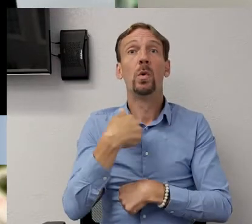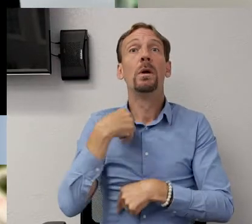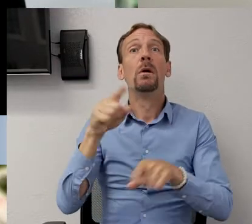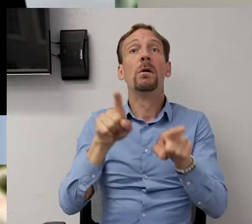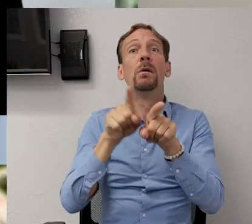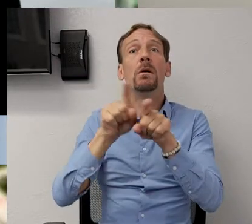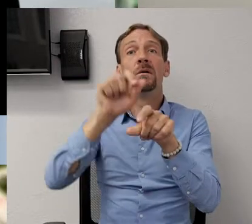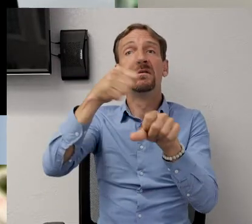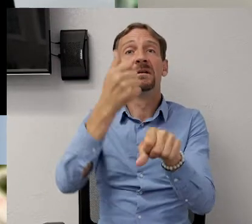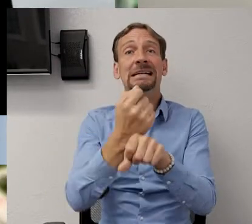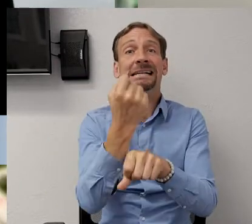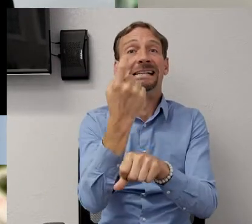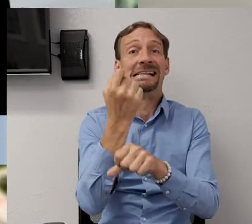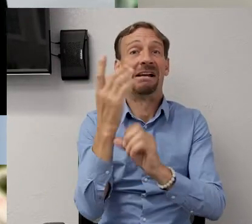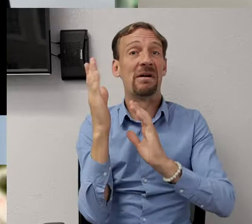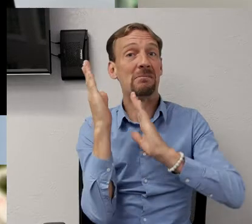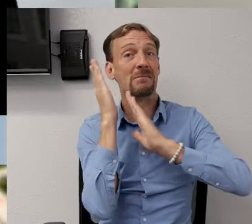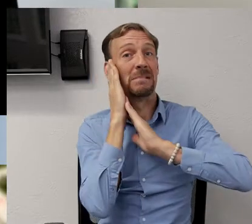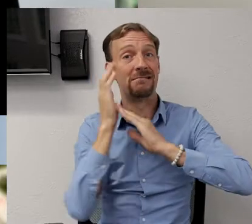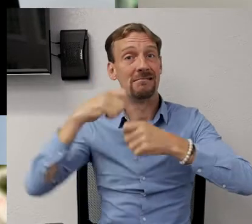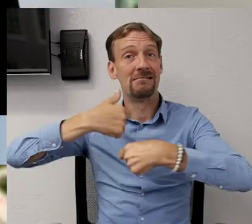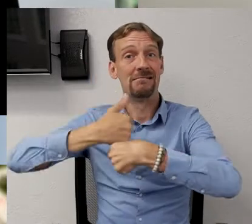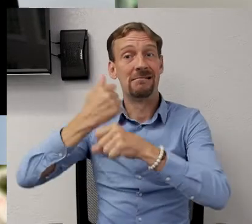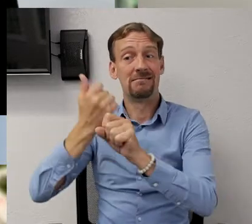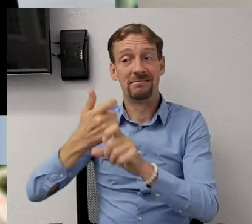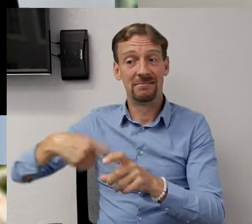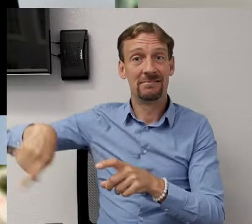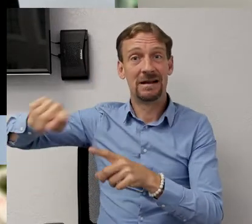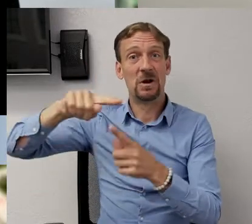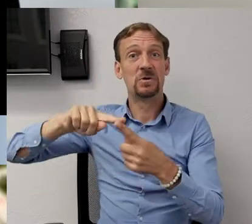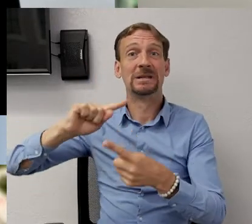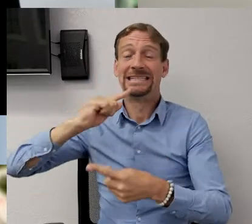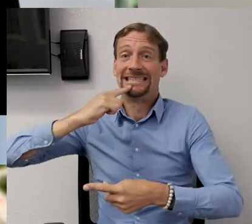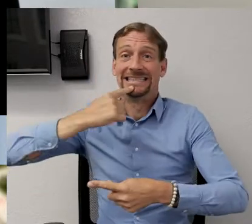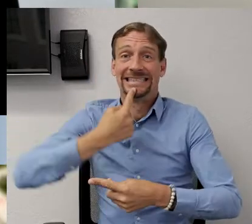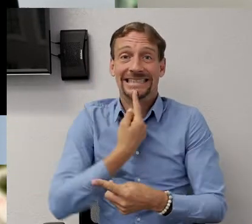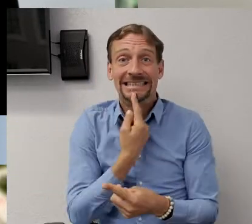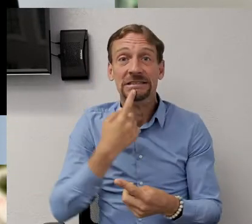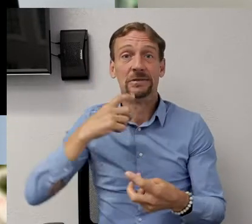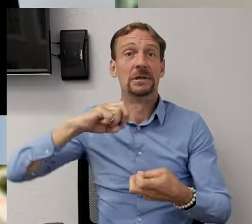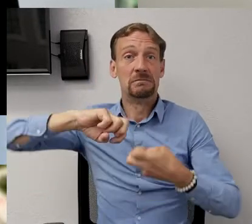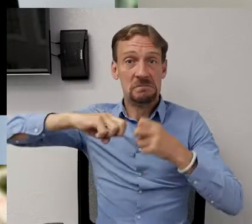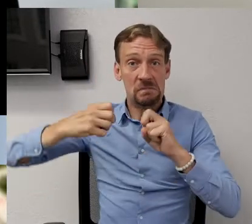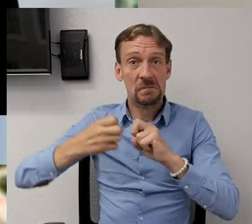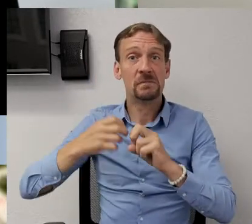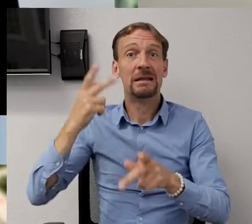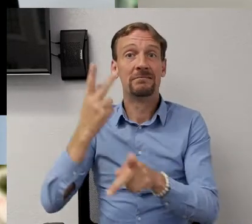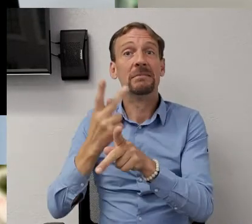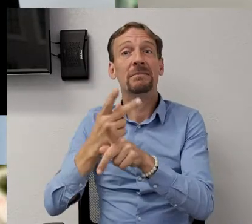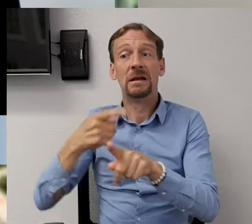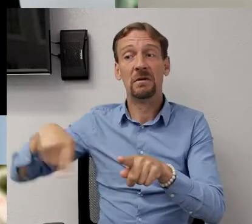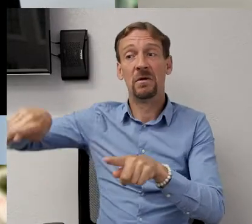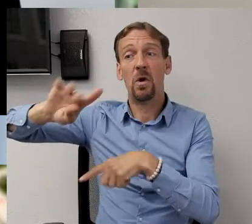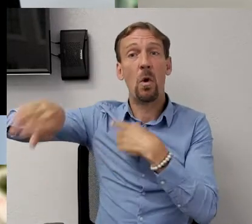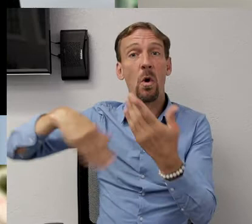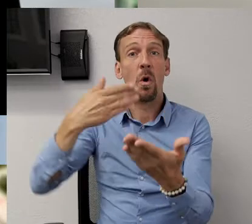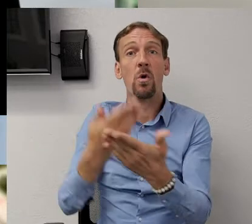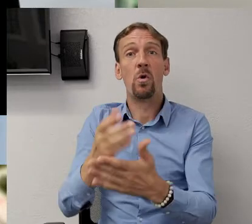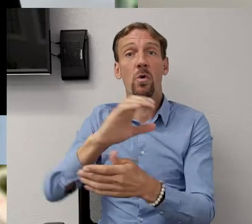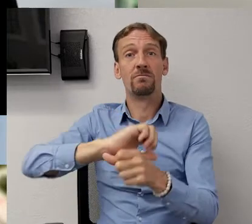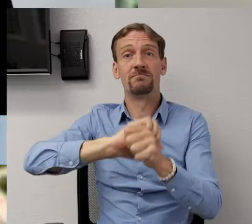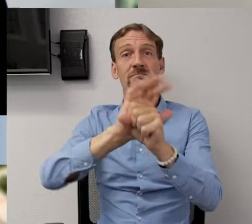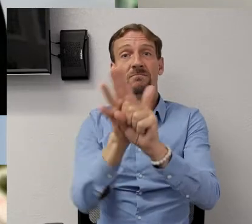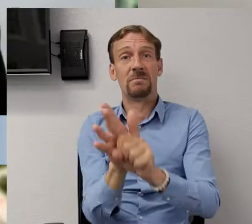our 11-bed Broderick Pavilion into an intermediate critical care unit, specifically taking care of COVID patients.